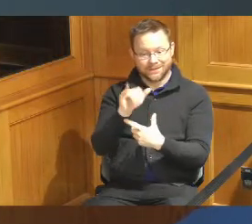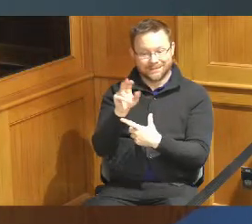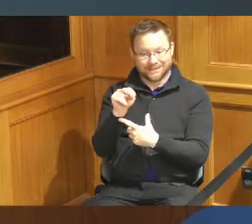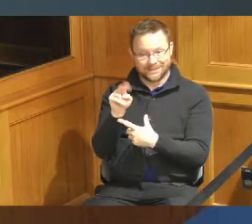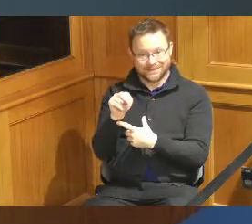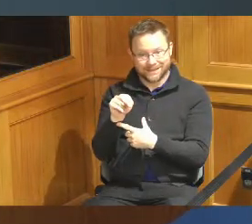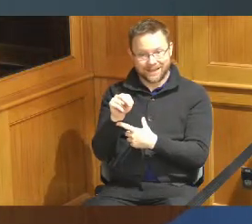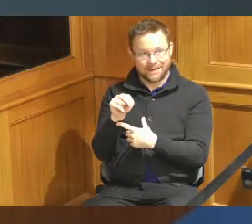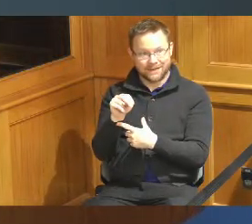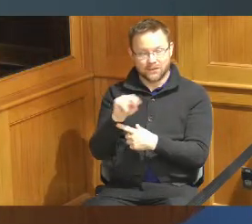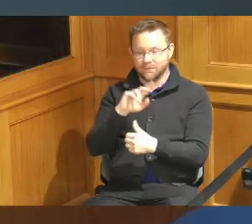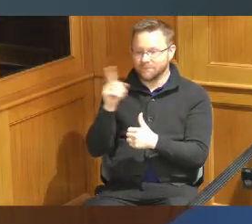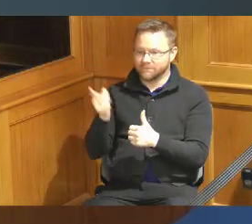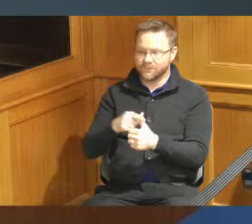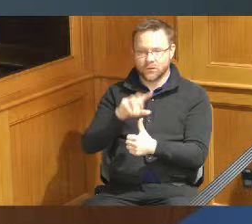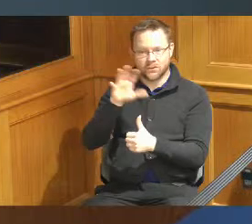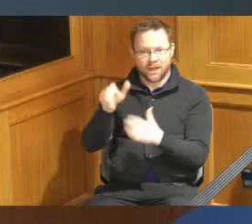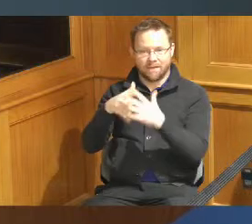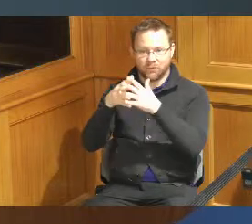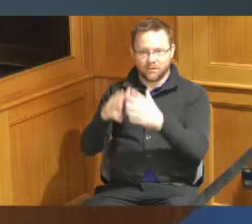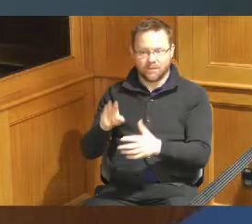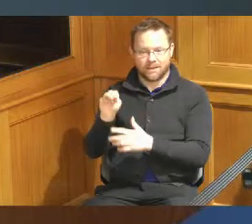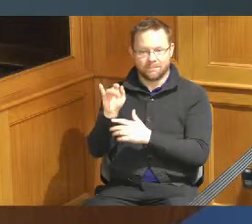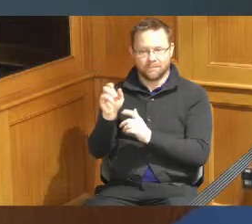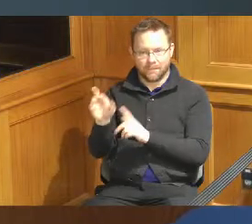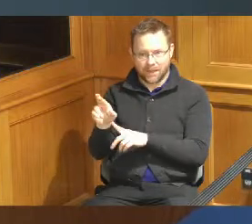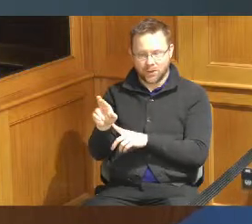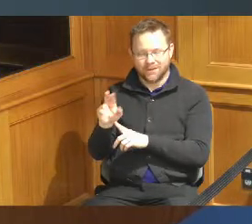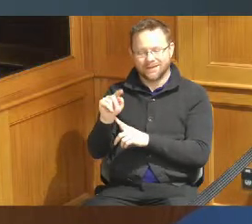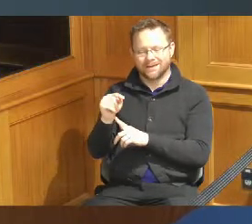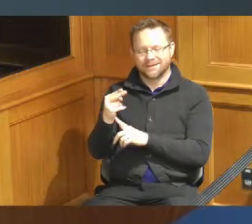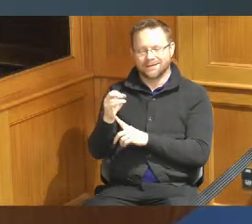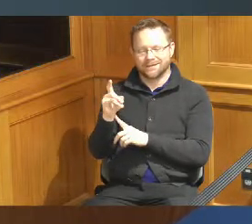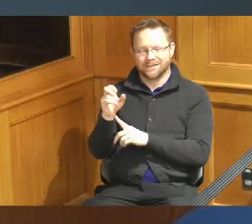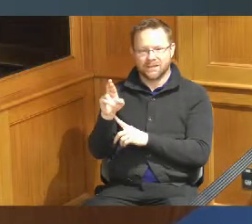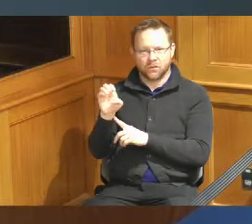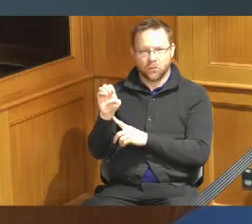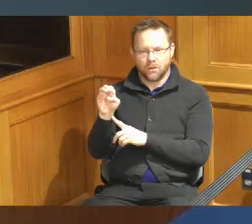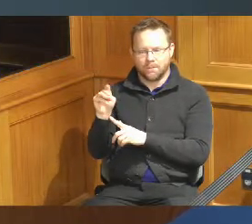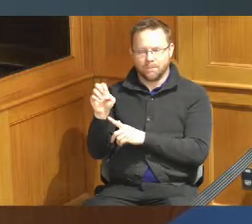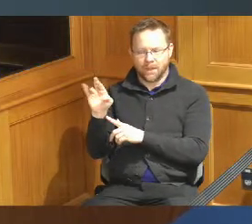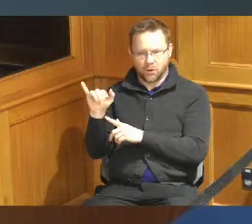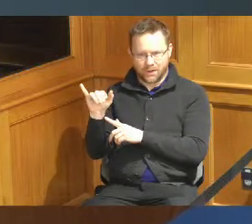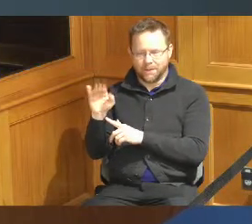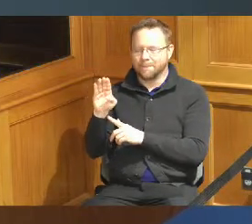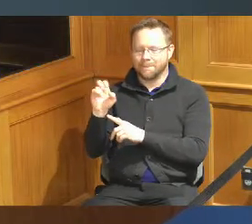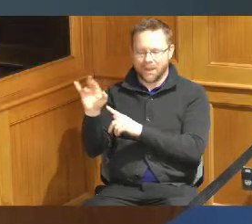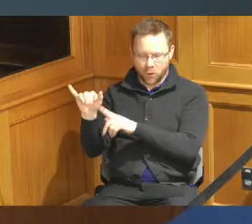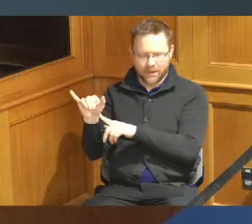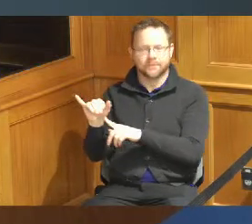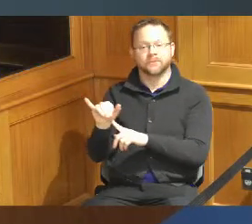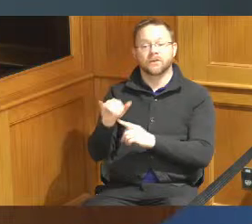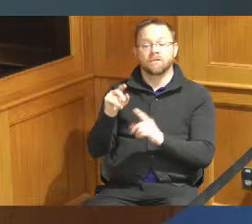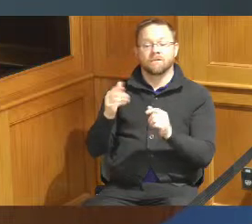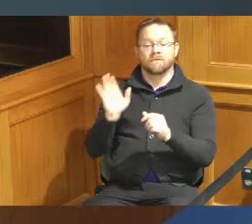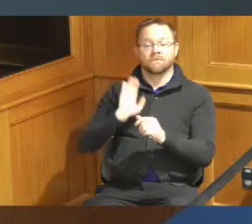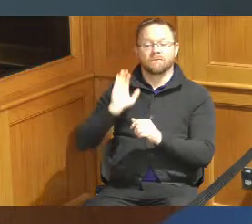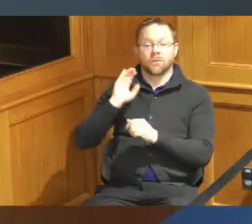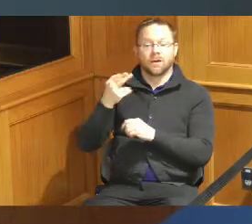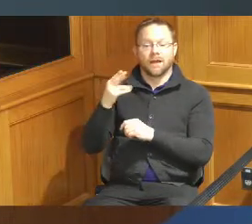Cincinnati, Ohio's first African-American mayor, Theodore M. Berry, former Hamilton County